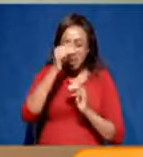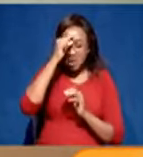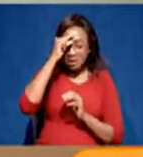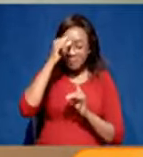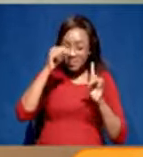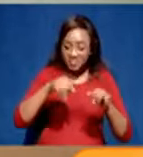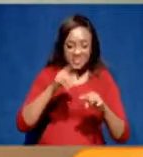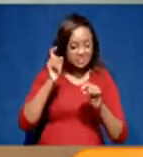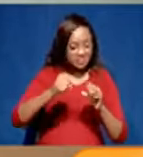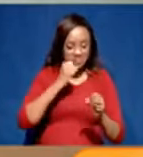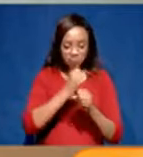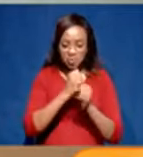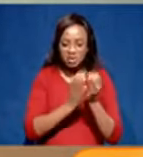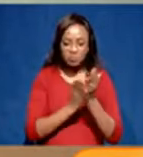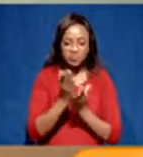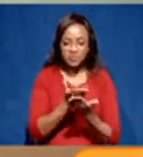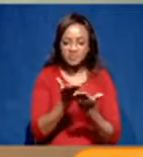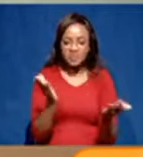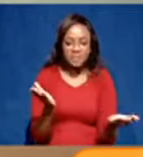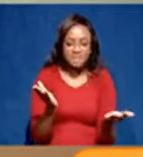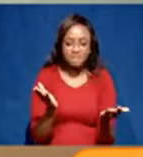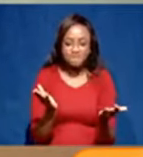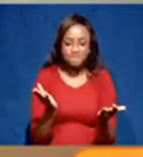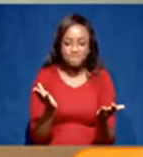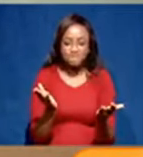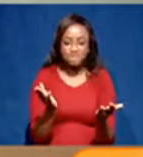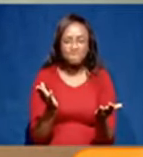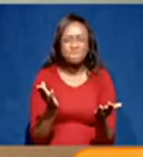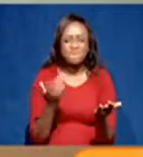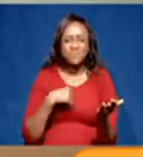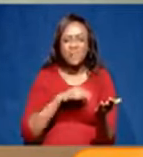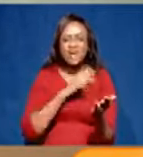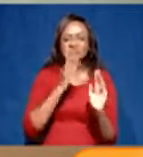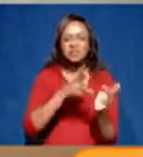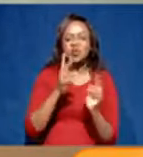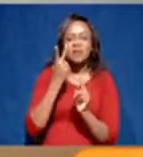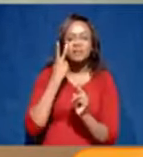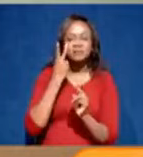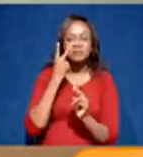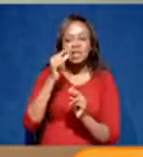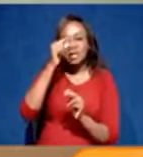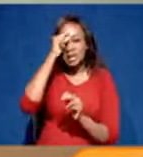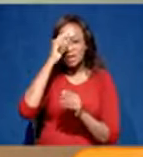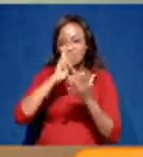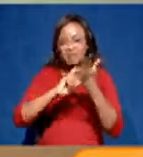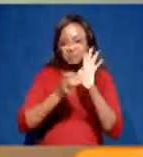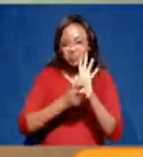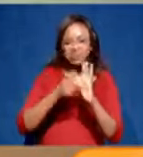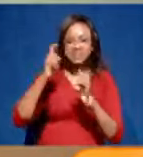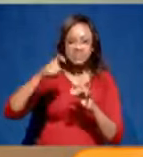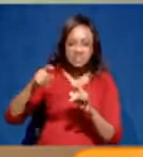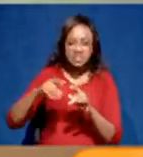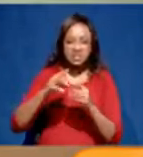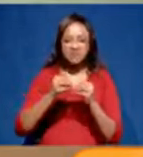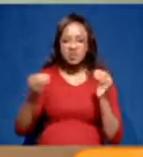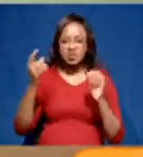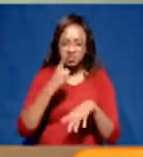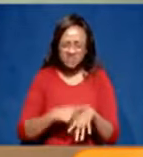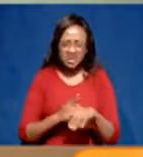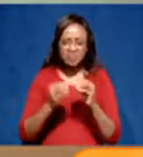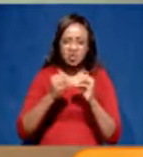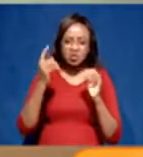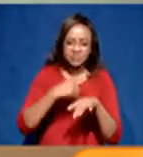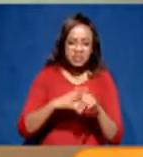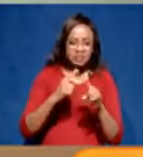efficient. That must be appreciated. Okay. You know, we are used to that government projects must take forever. Number two, would